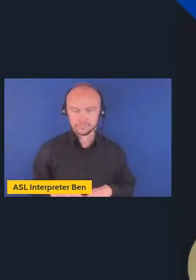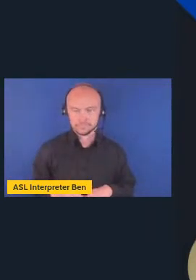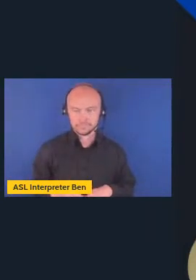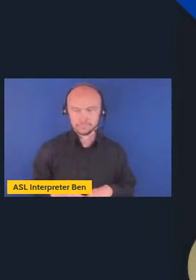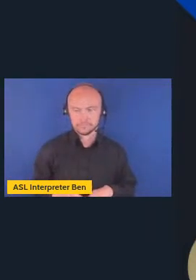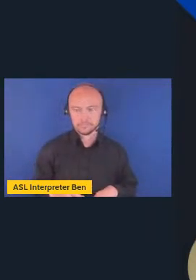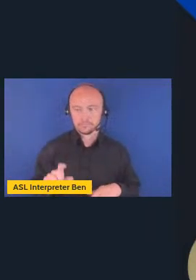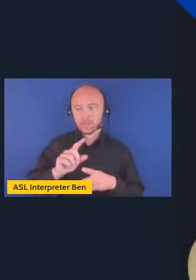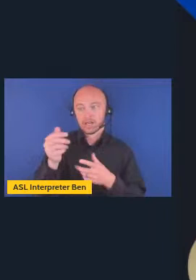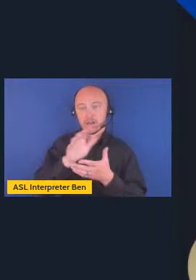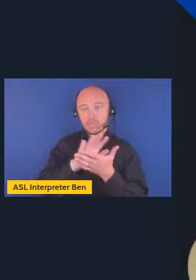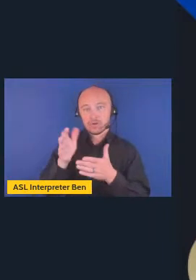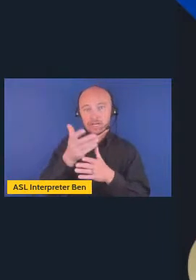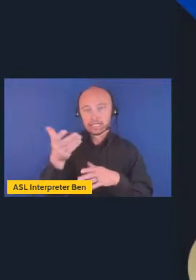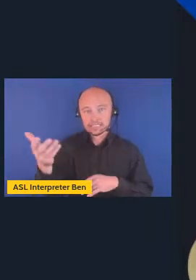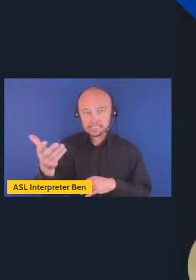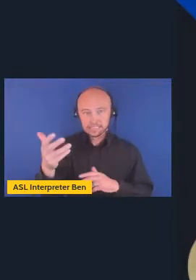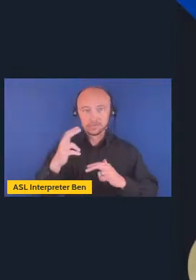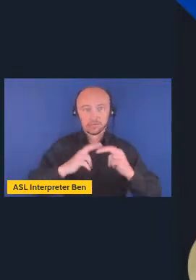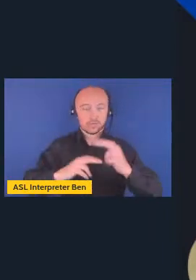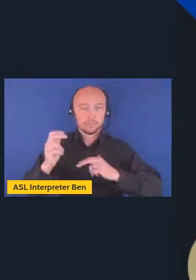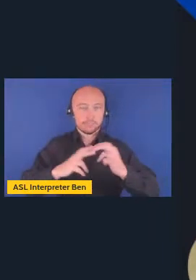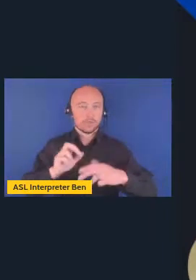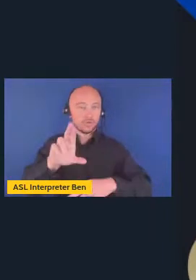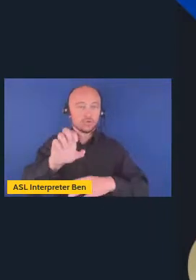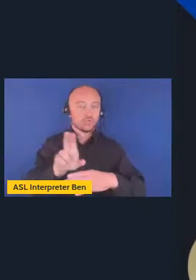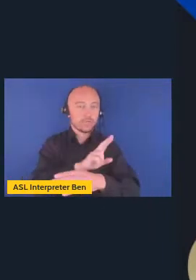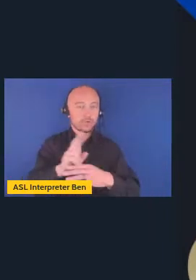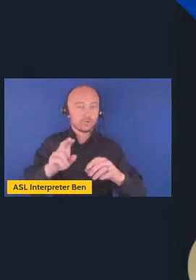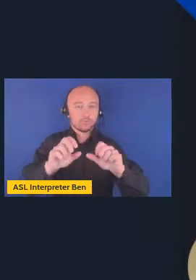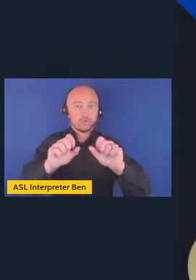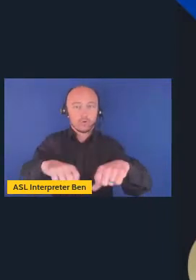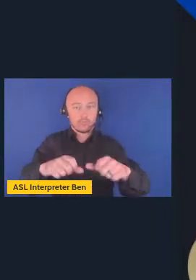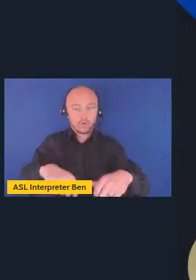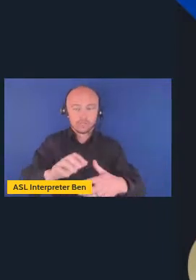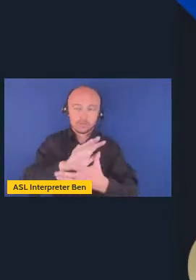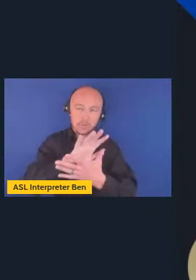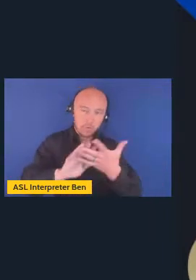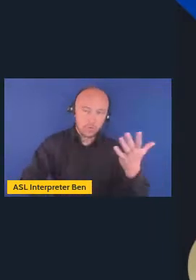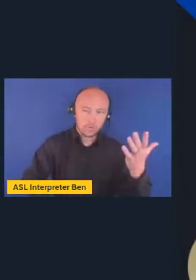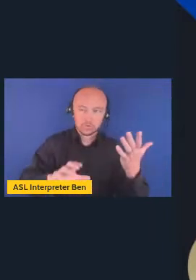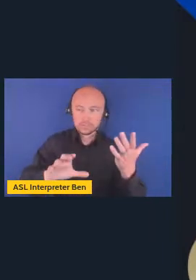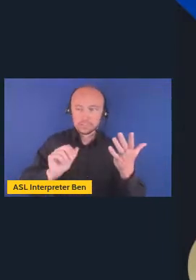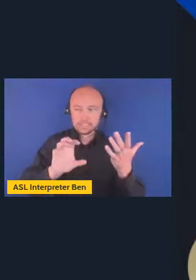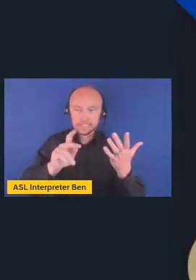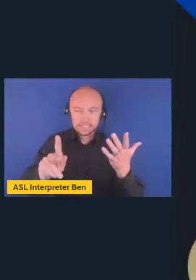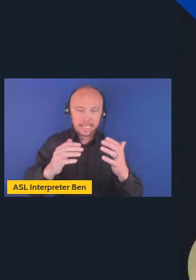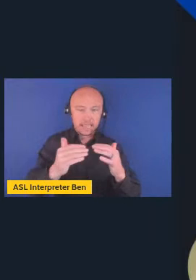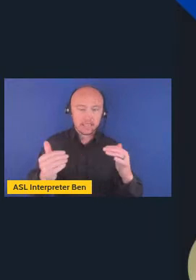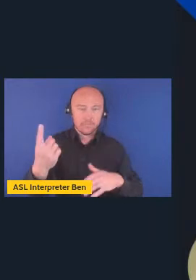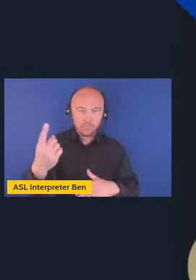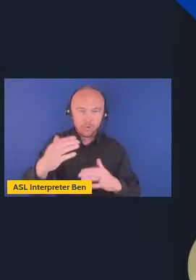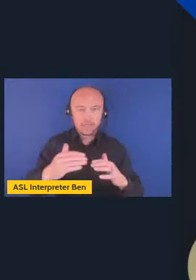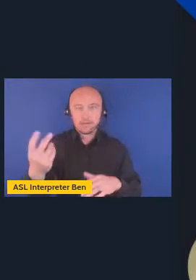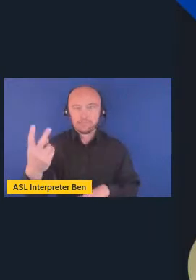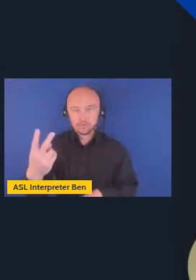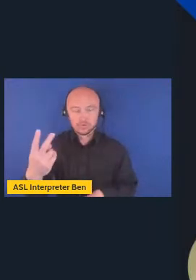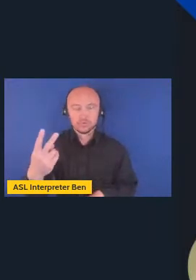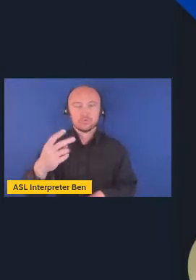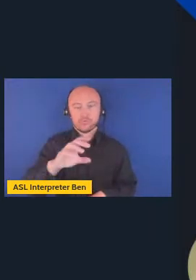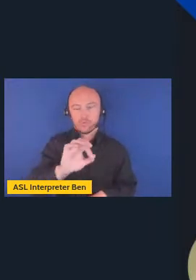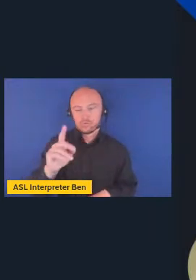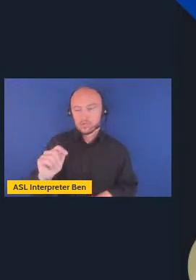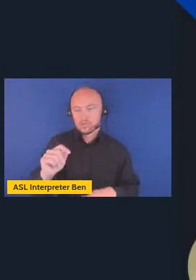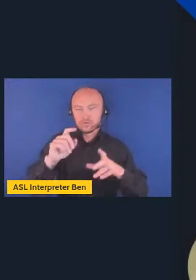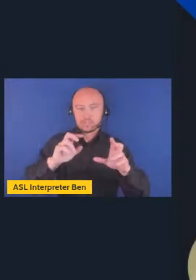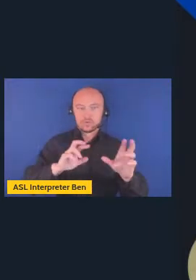nice thing was you could build reusable components. So the entire CDK has level 1, level 2 constructs that are ready to